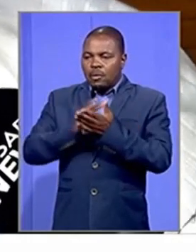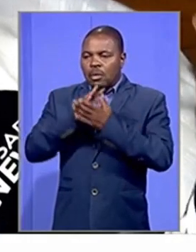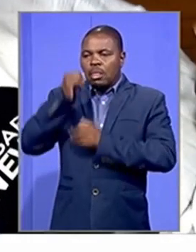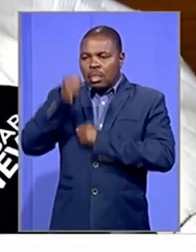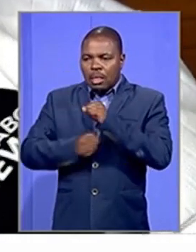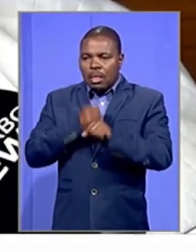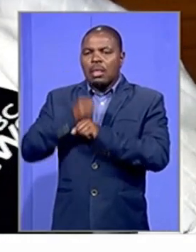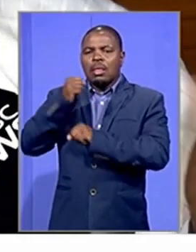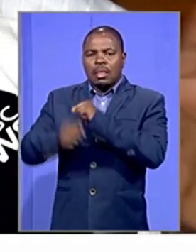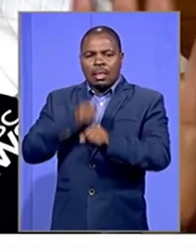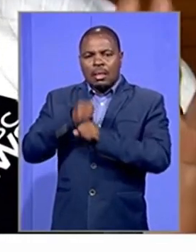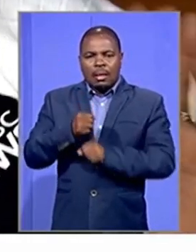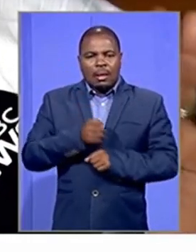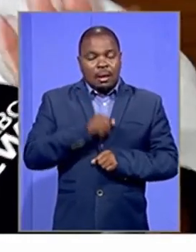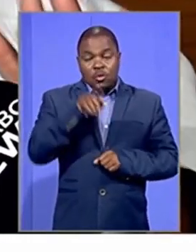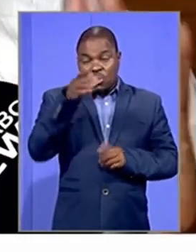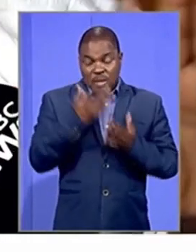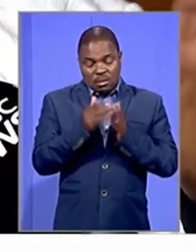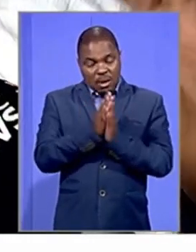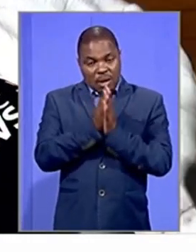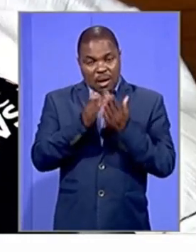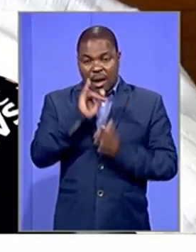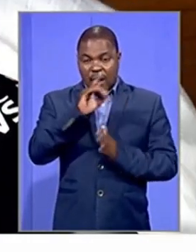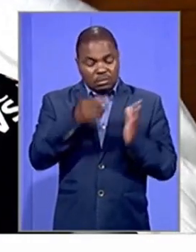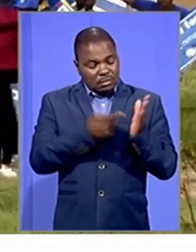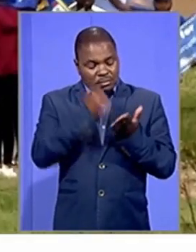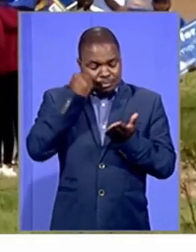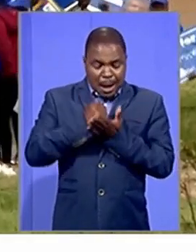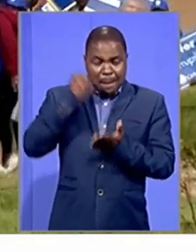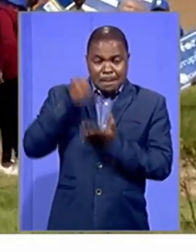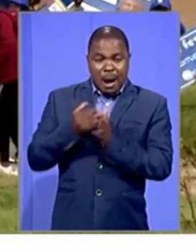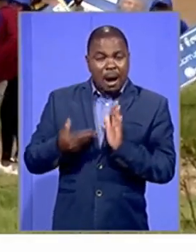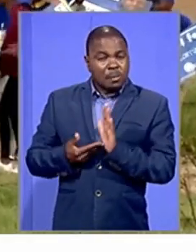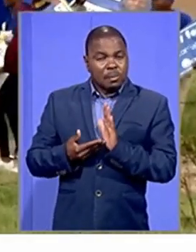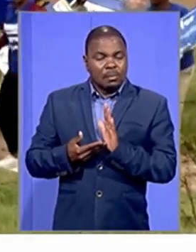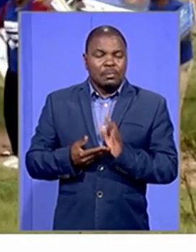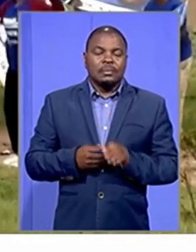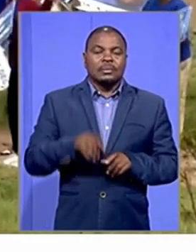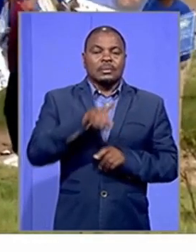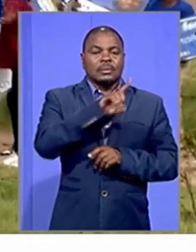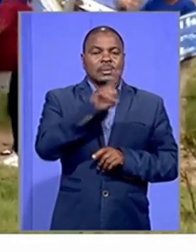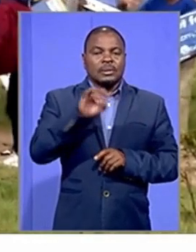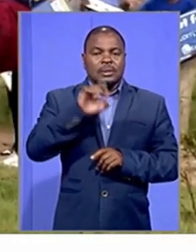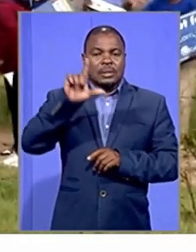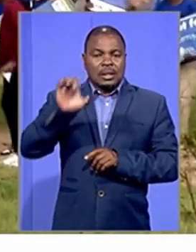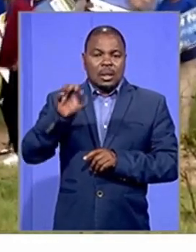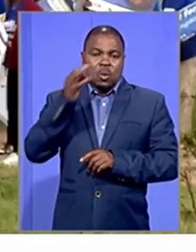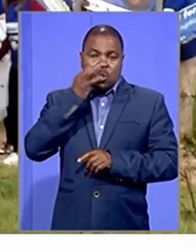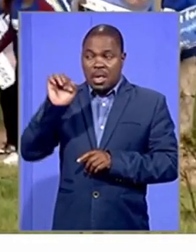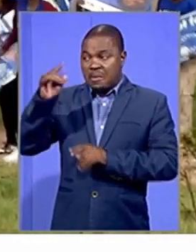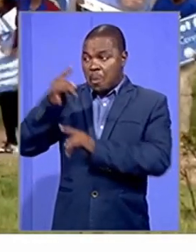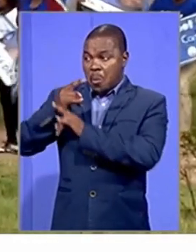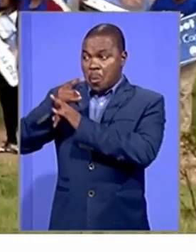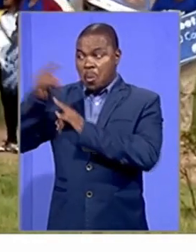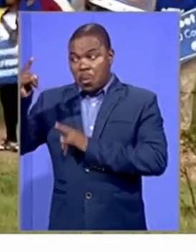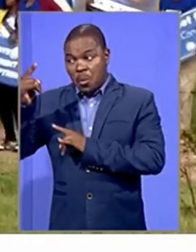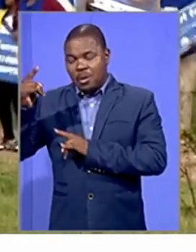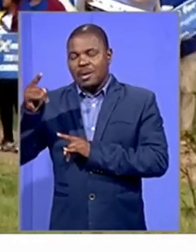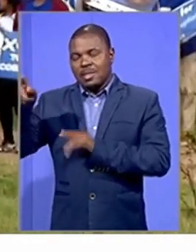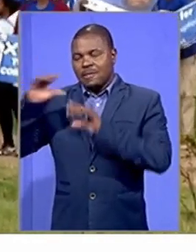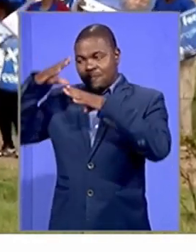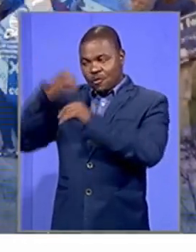nka nna ke go tsa pasa ka wa bona e tletela ka ditempe. Zille a re fa ba ka fenya DA tla lebelela thata go fedisa bonwenwe